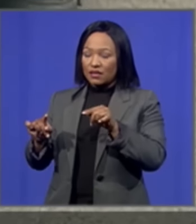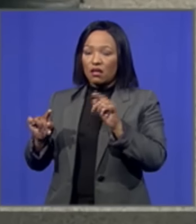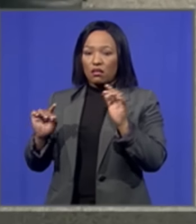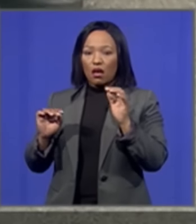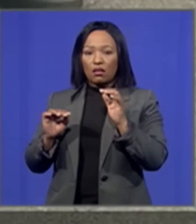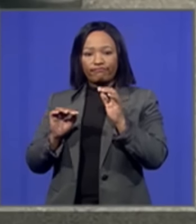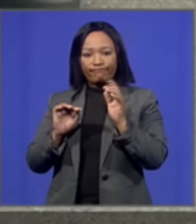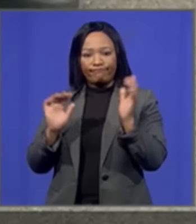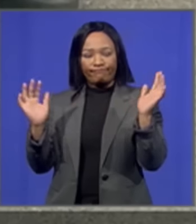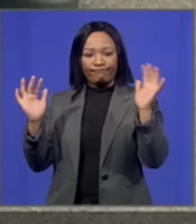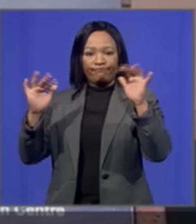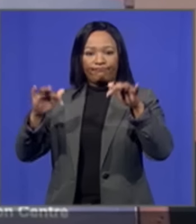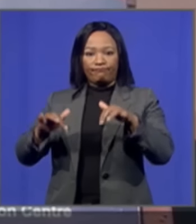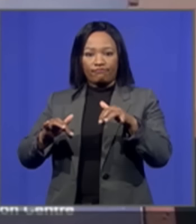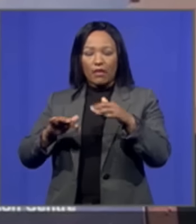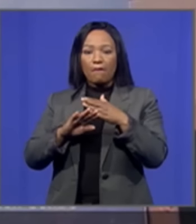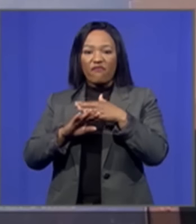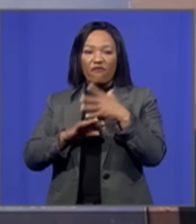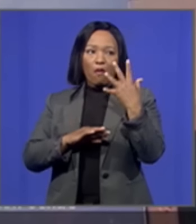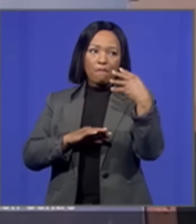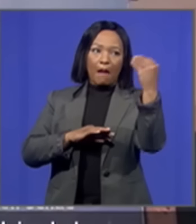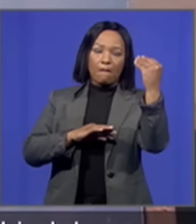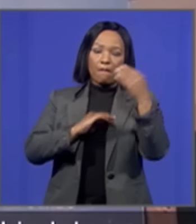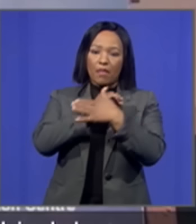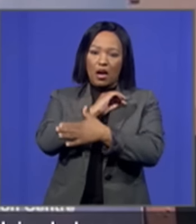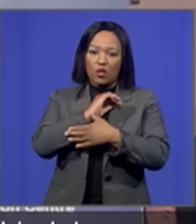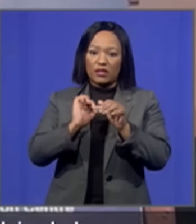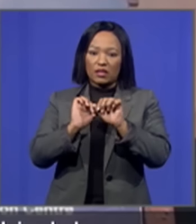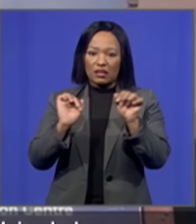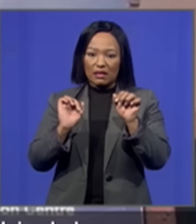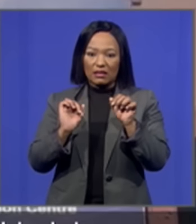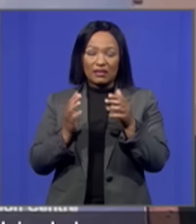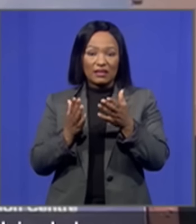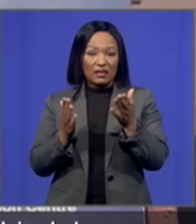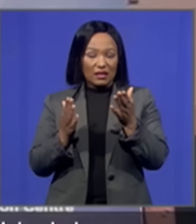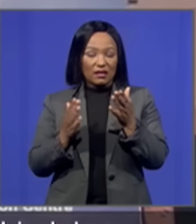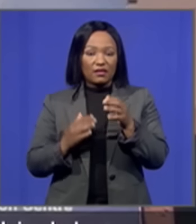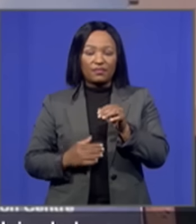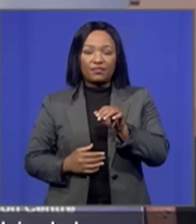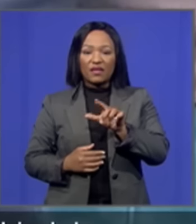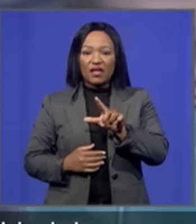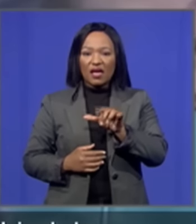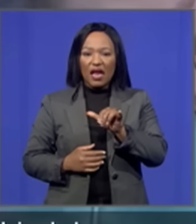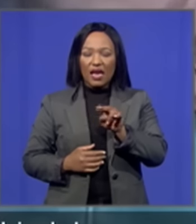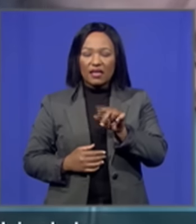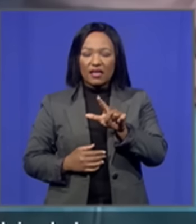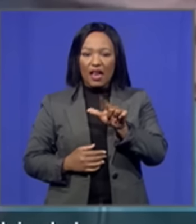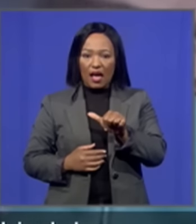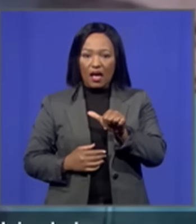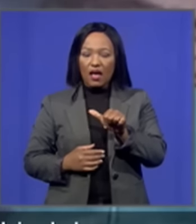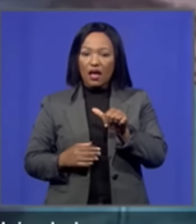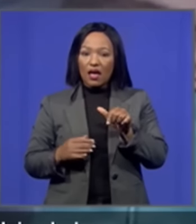romelwa kwa dinageng tsa bone. Mo morago ga magora a ke Lindela Repatriation Center se sengwe sa